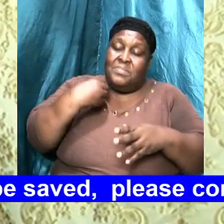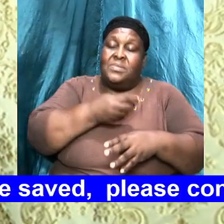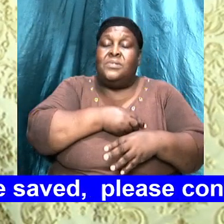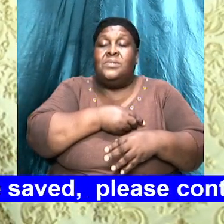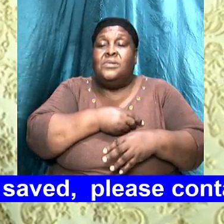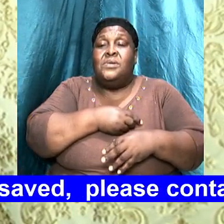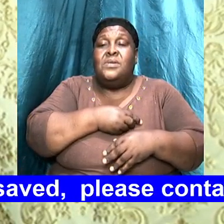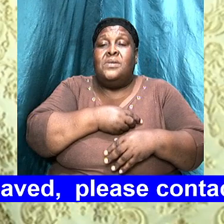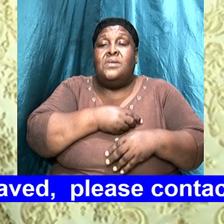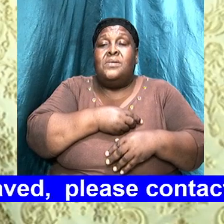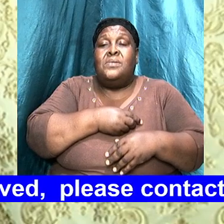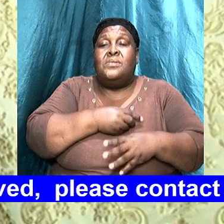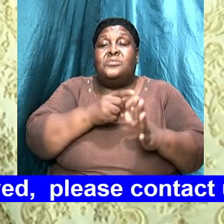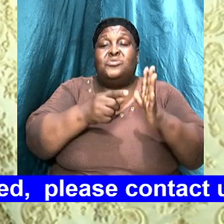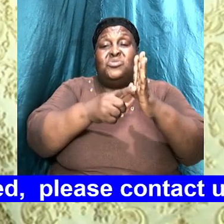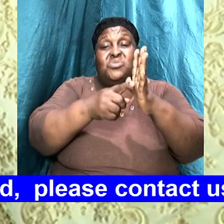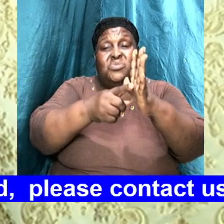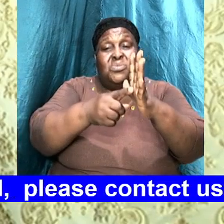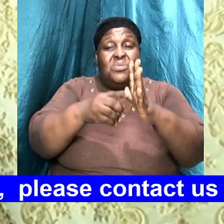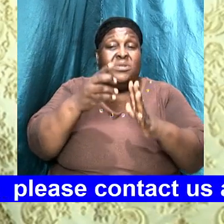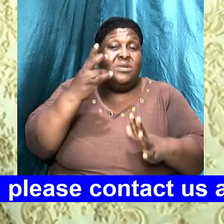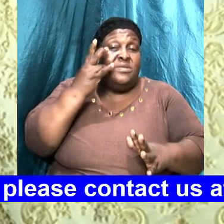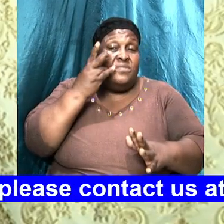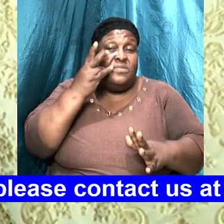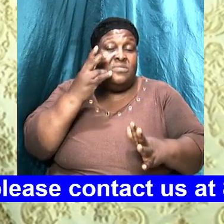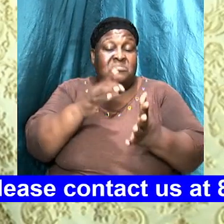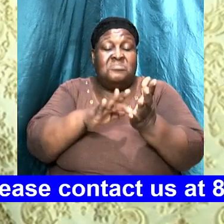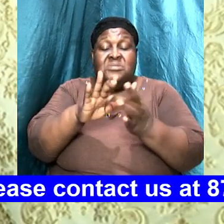Jesus said by the fruit you shall know them